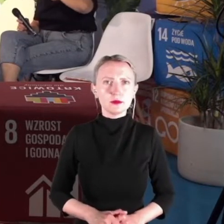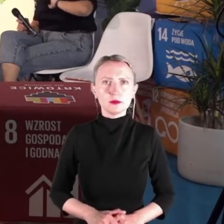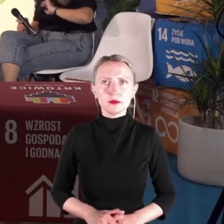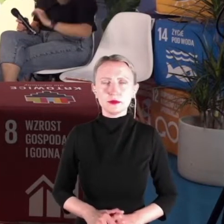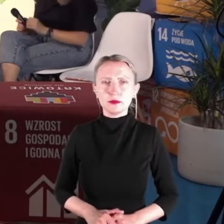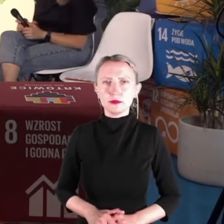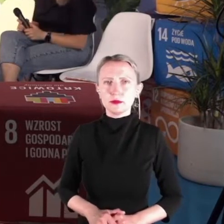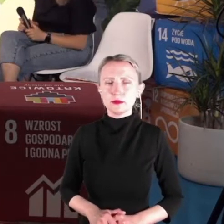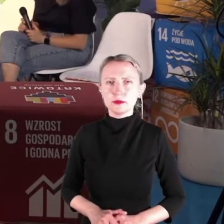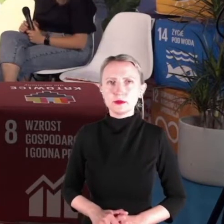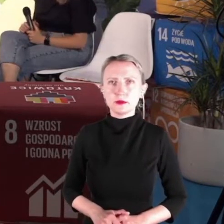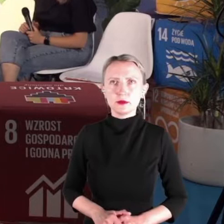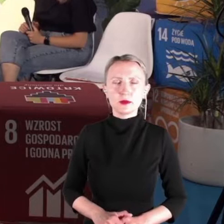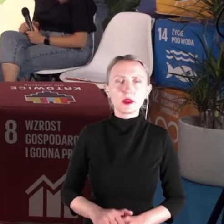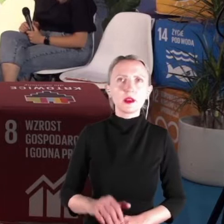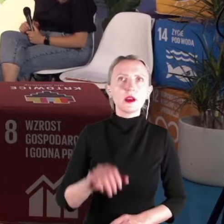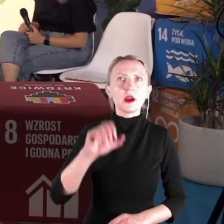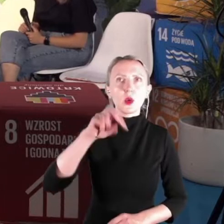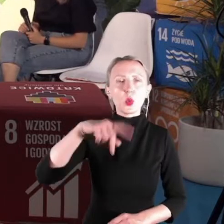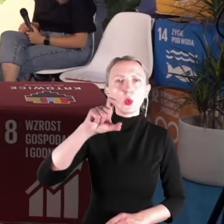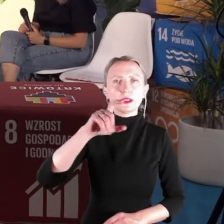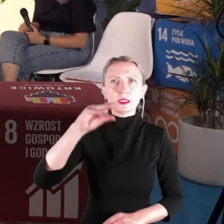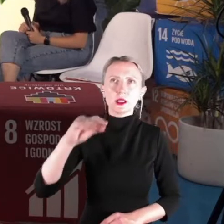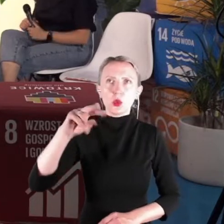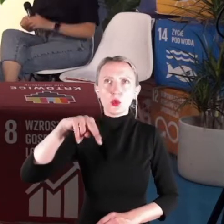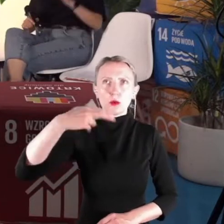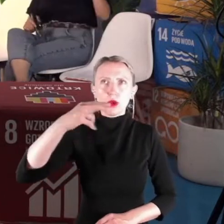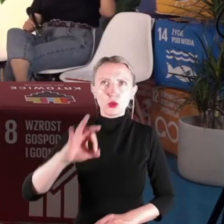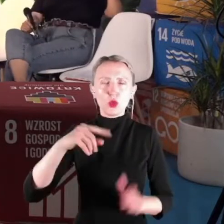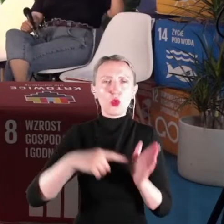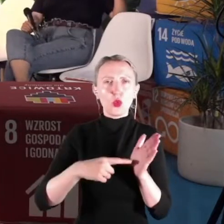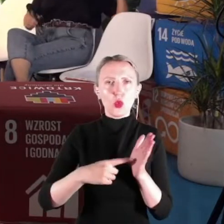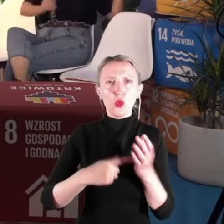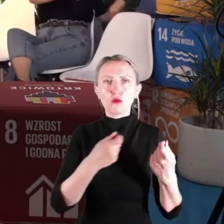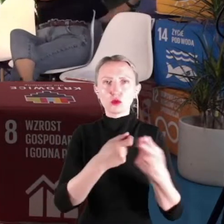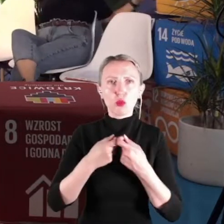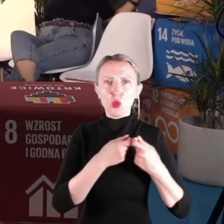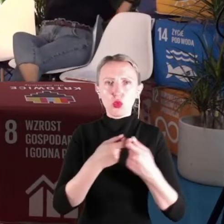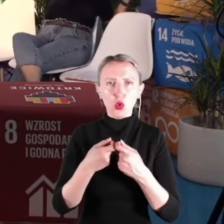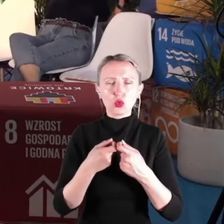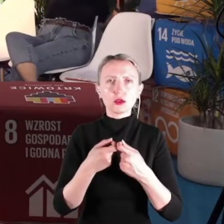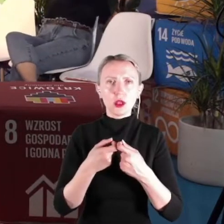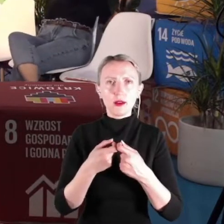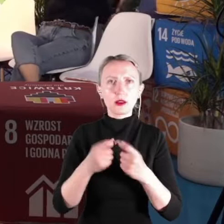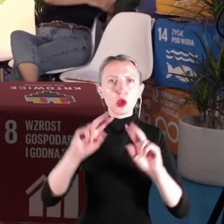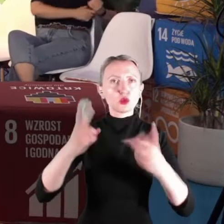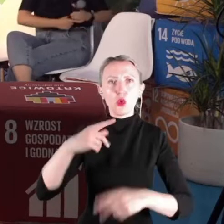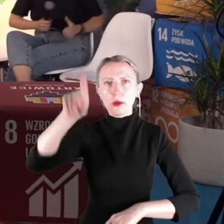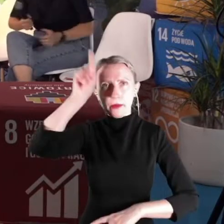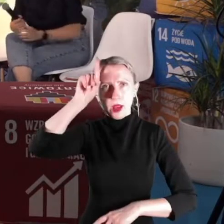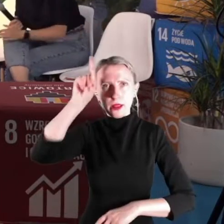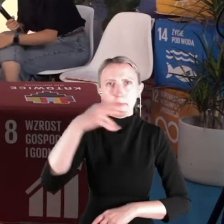Oasis Urbano is a creative collective based in Medellin and Berlin. It focuses on community-driven development in self-built urban